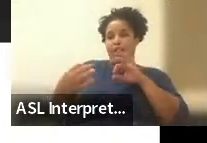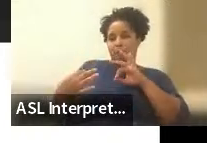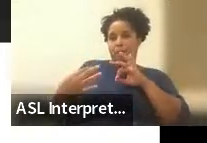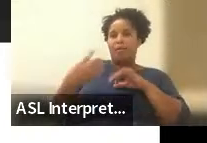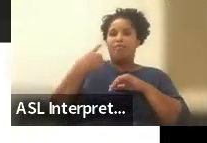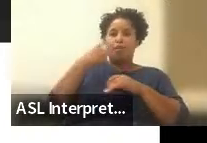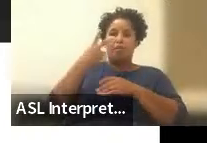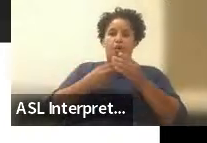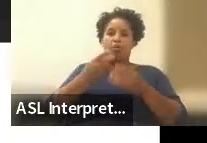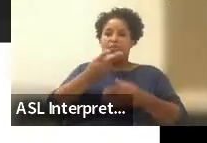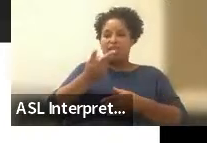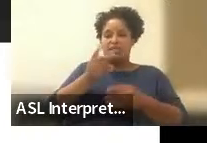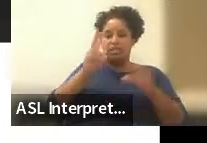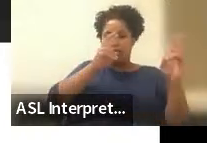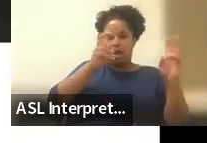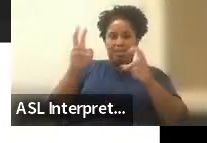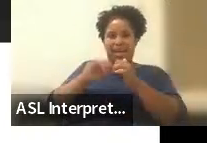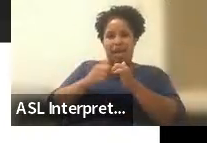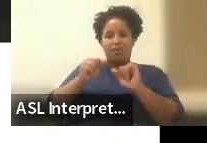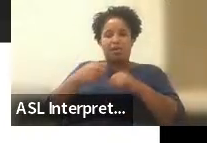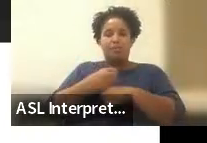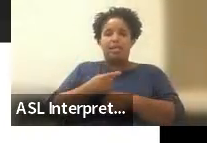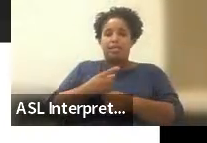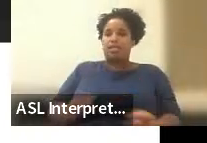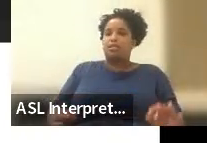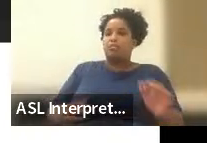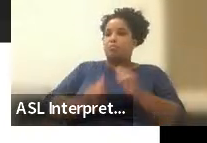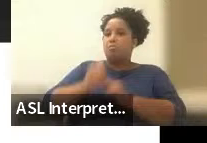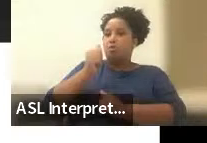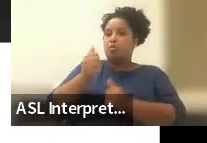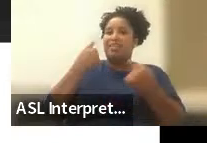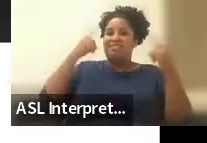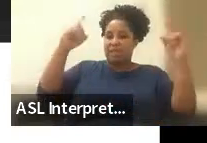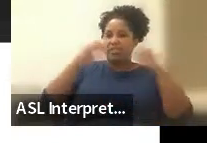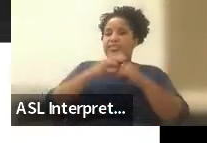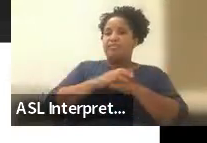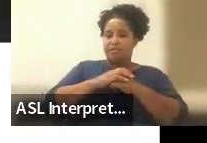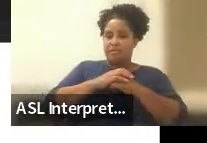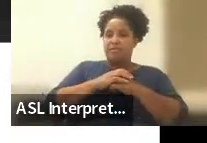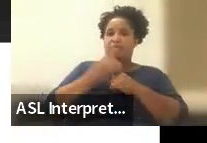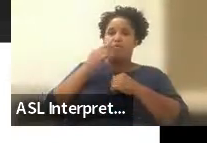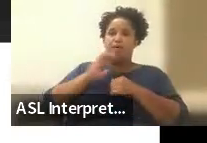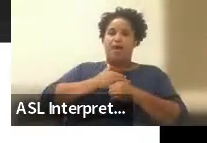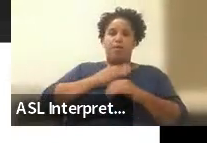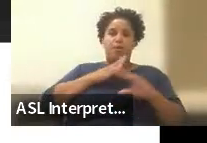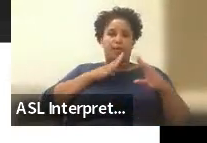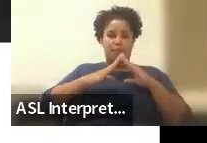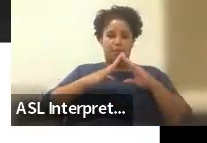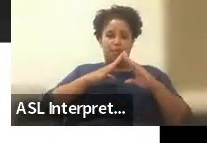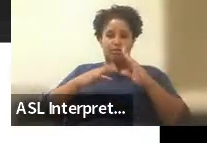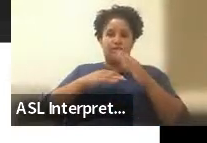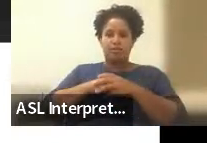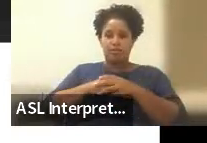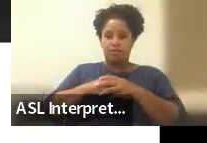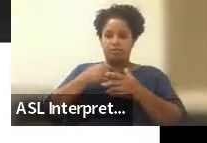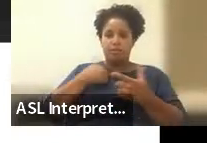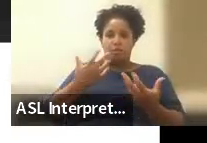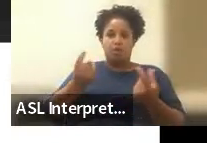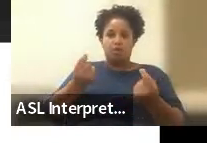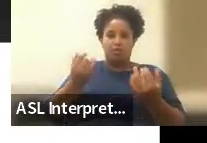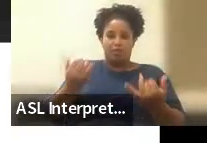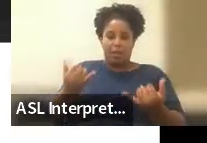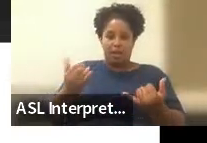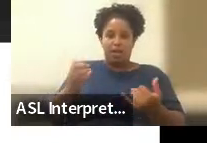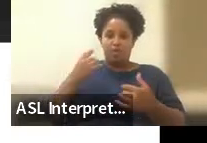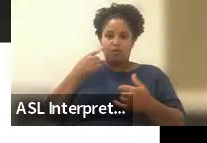of these topics about how we can make these most effective to our communities. So what I want to do right now to set